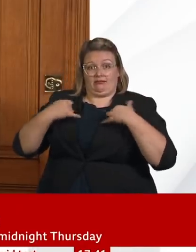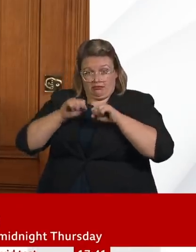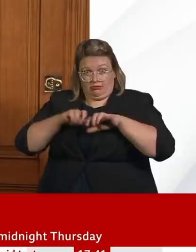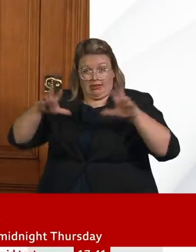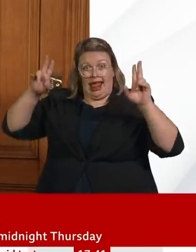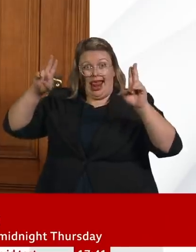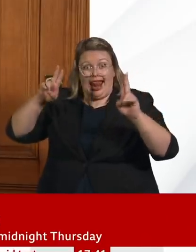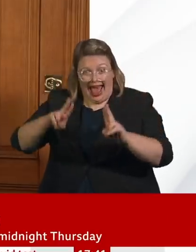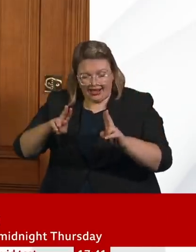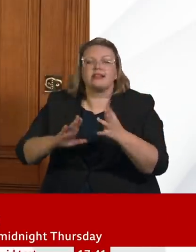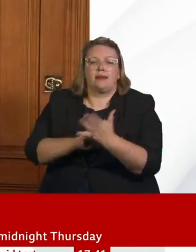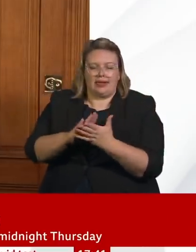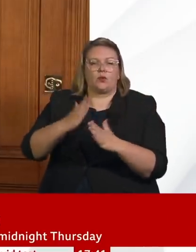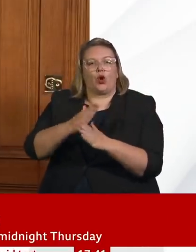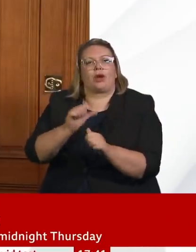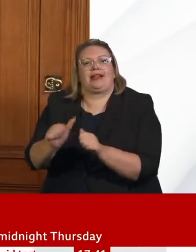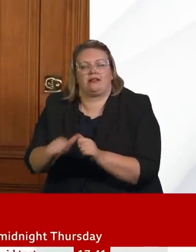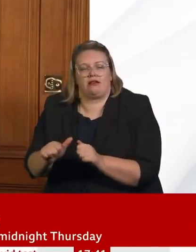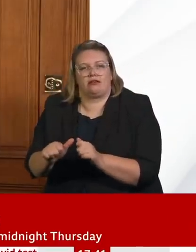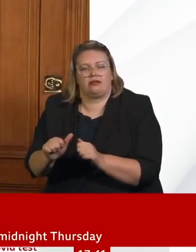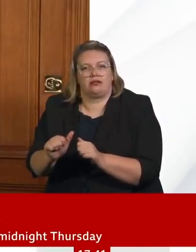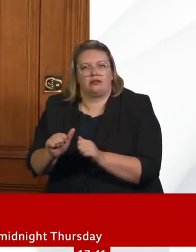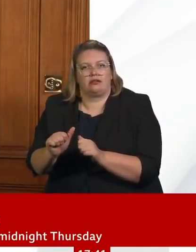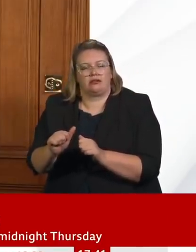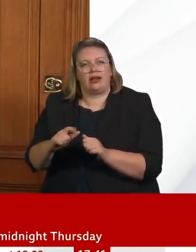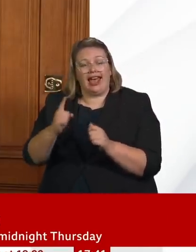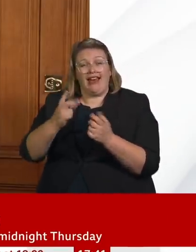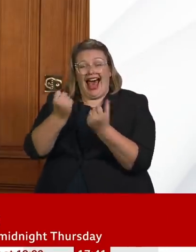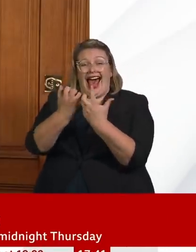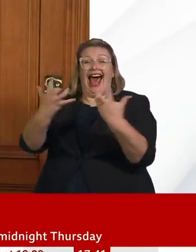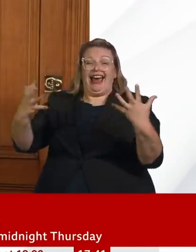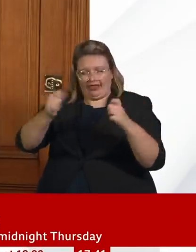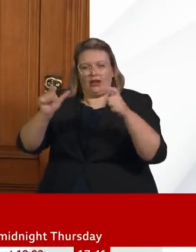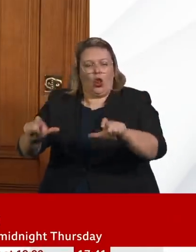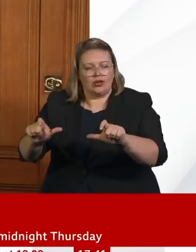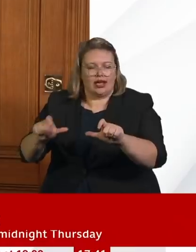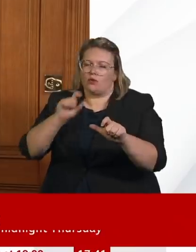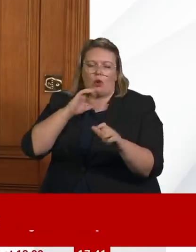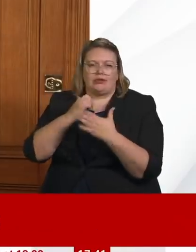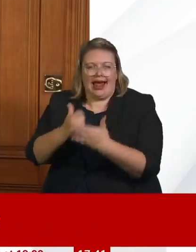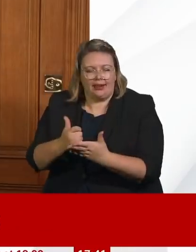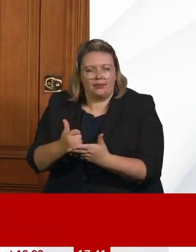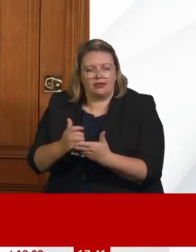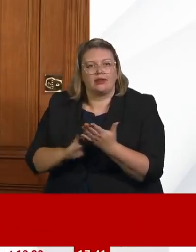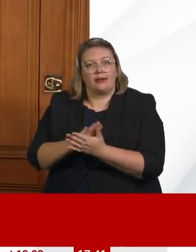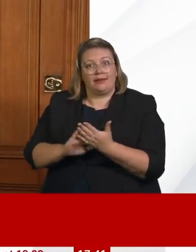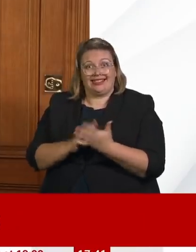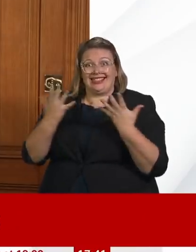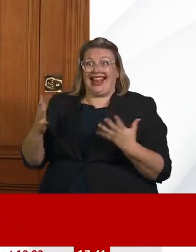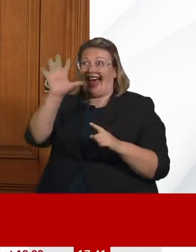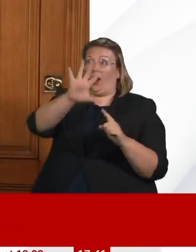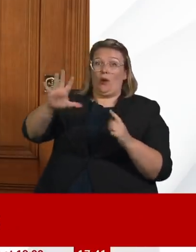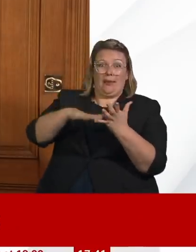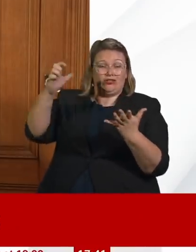lower. So I suppose what I'm saying is that I wouldn't expect the same magnitude of effect if one were done